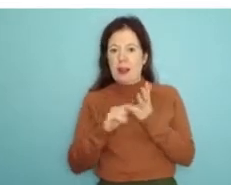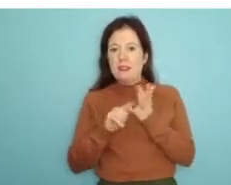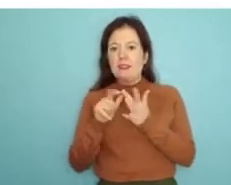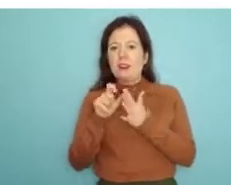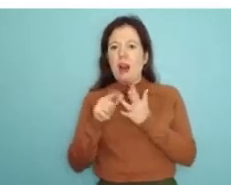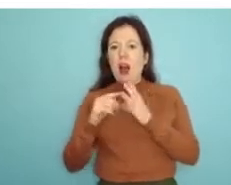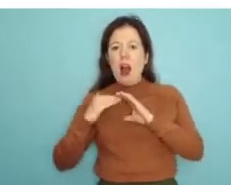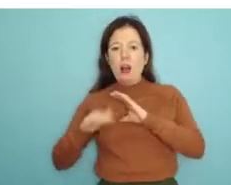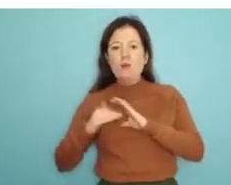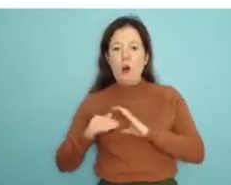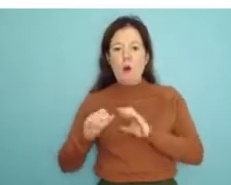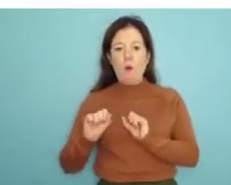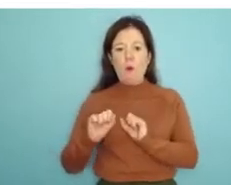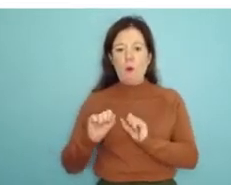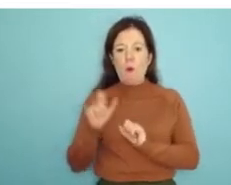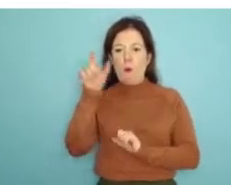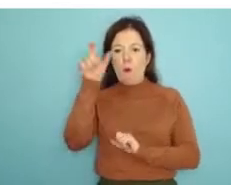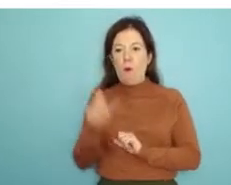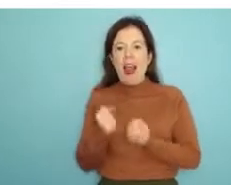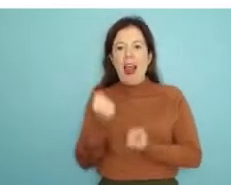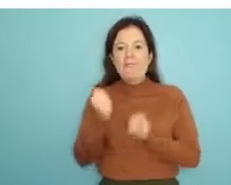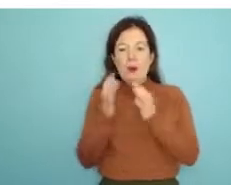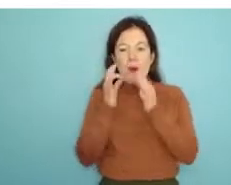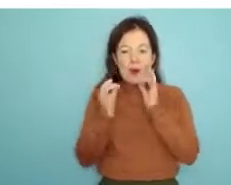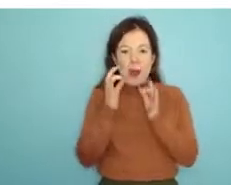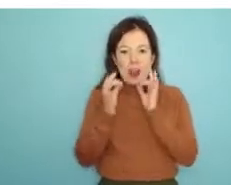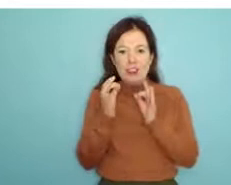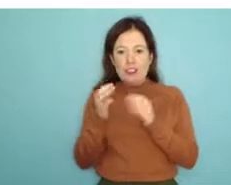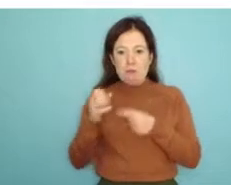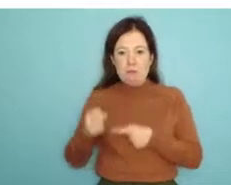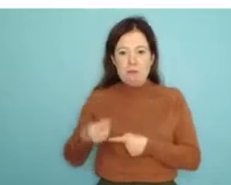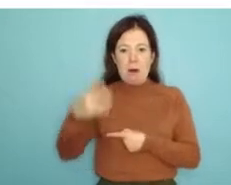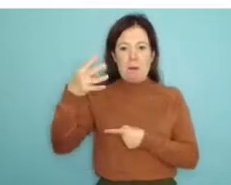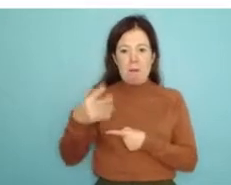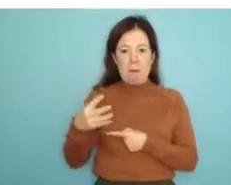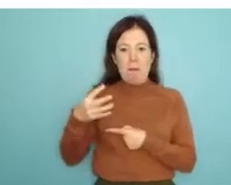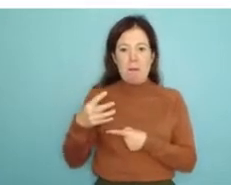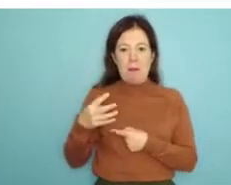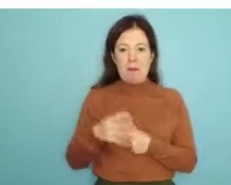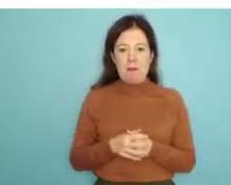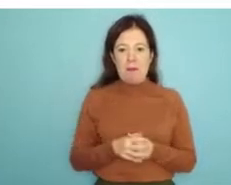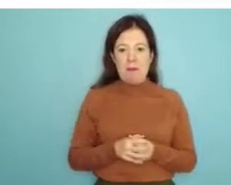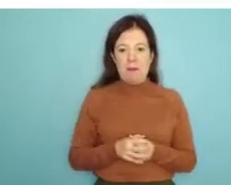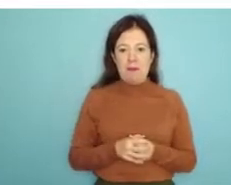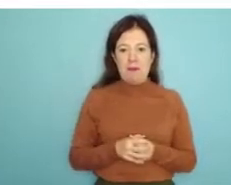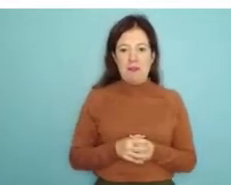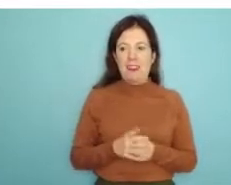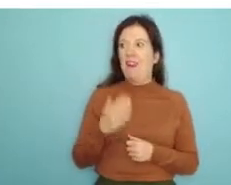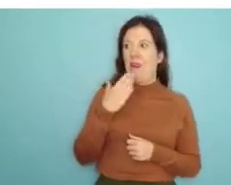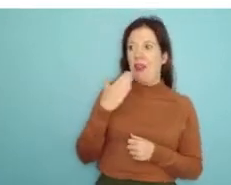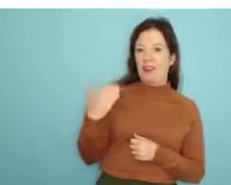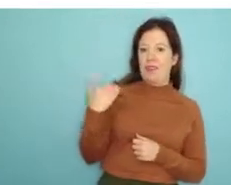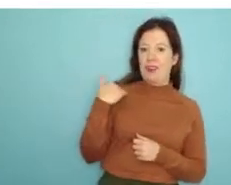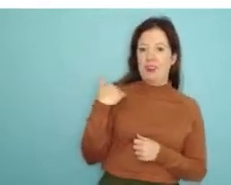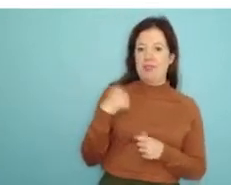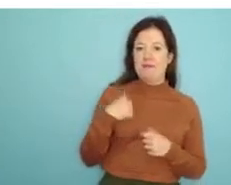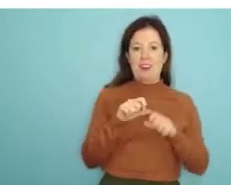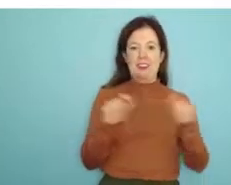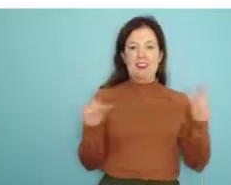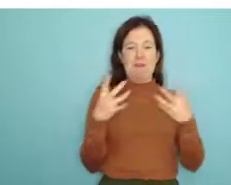should have your evaluation questions popping up. Thank you for that prompt. My screen just went